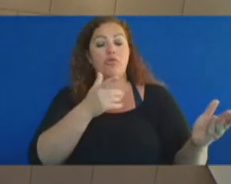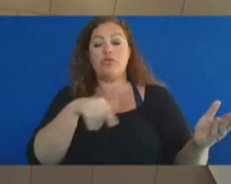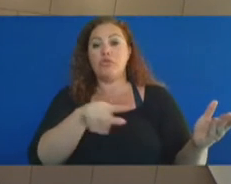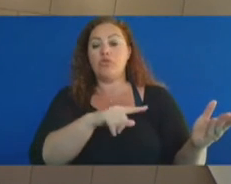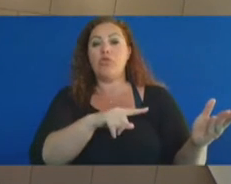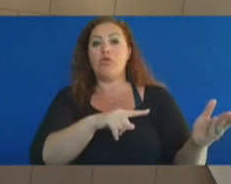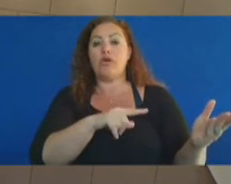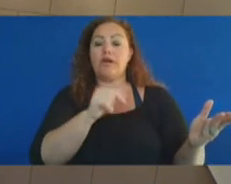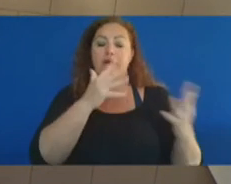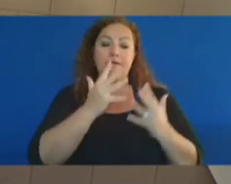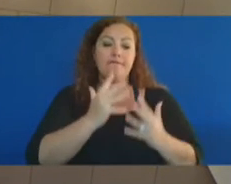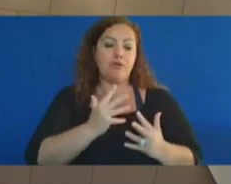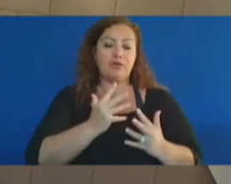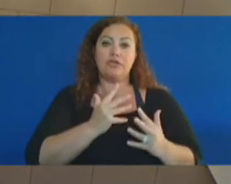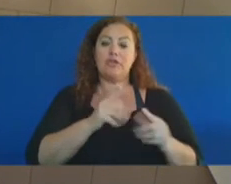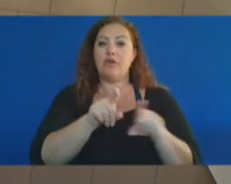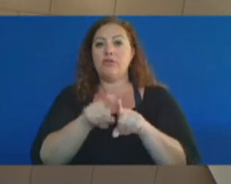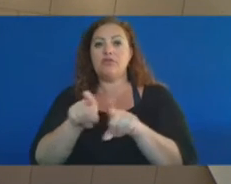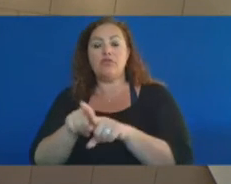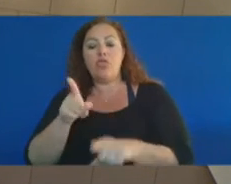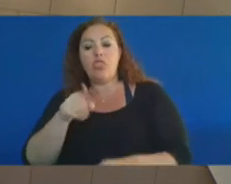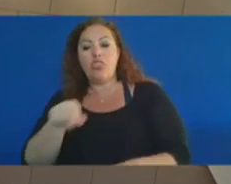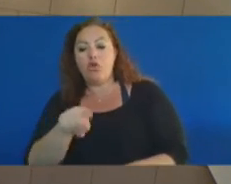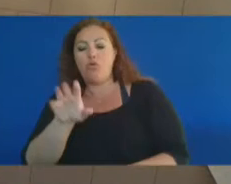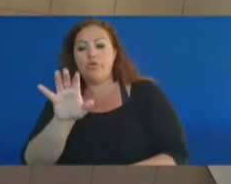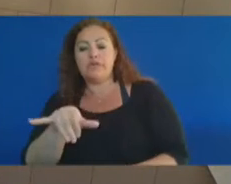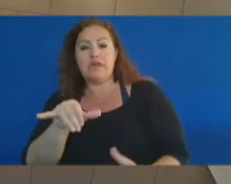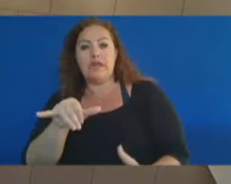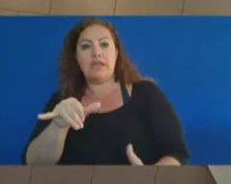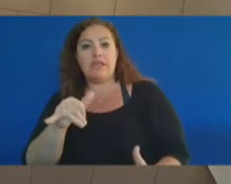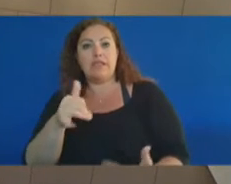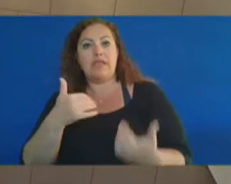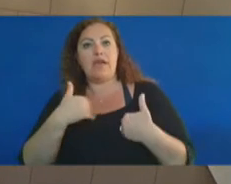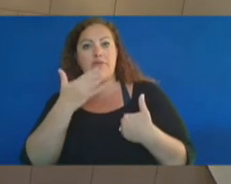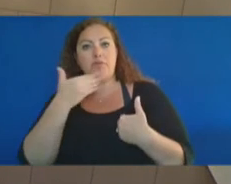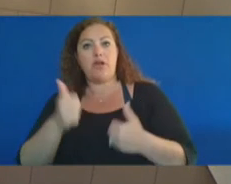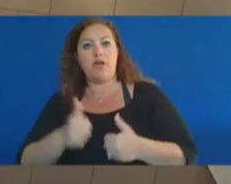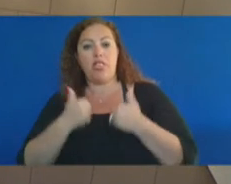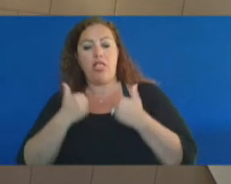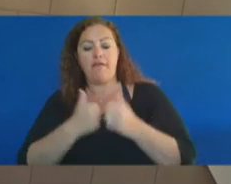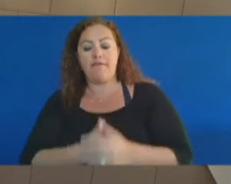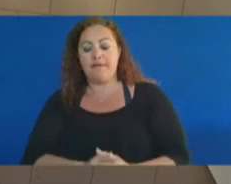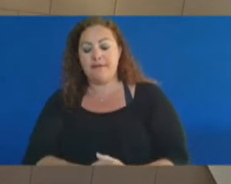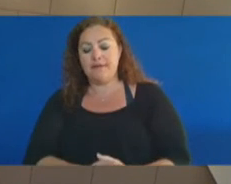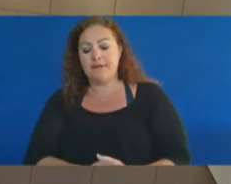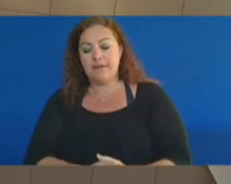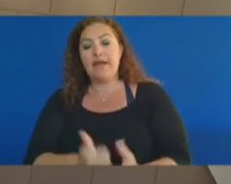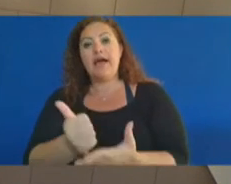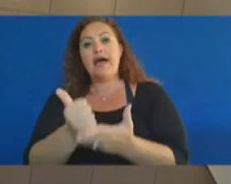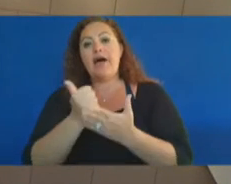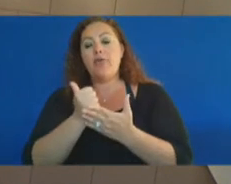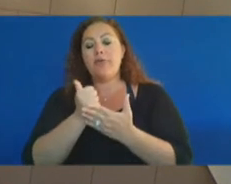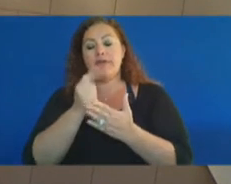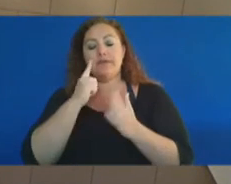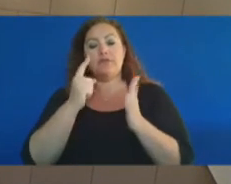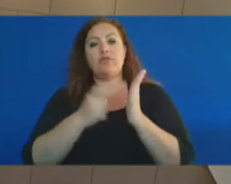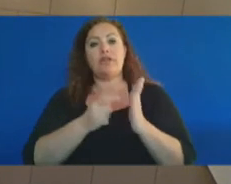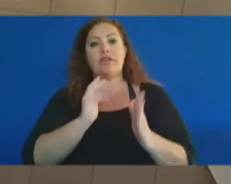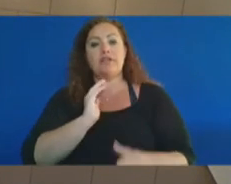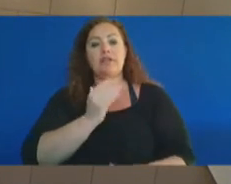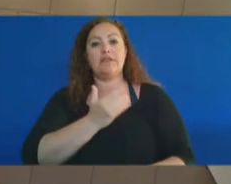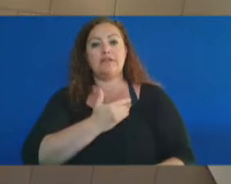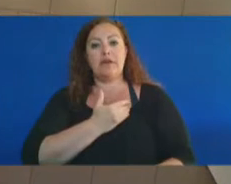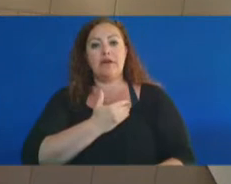unfortunate as well as those who have a better life help us to recognize that our foes